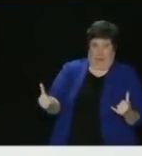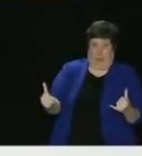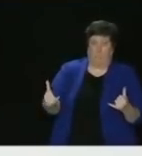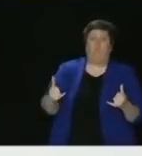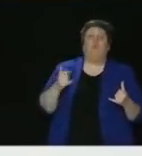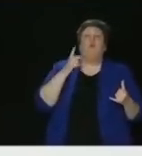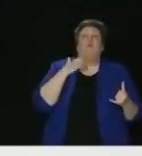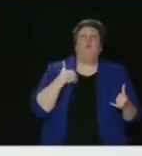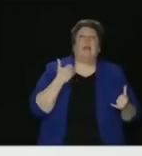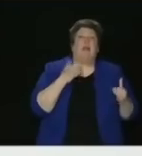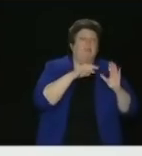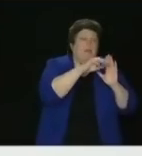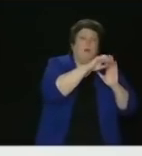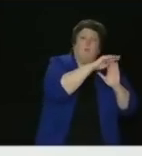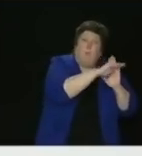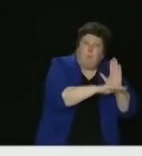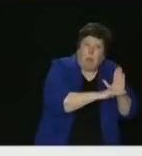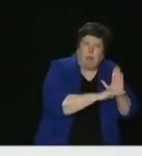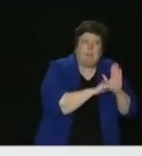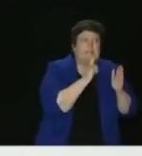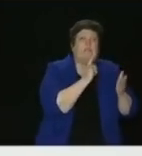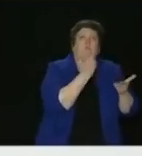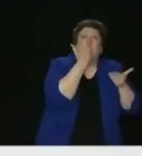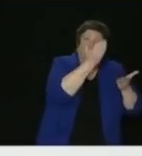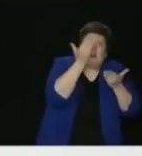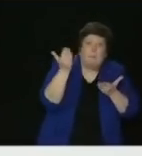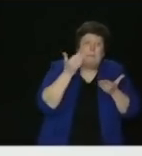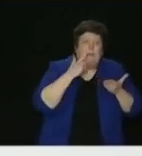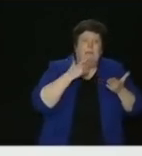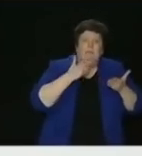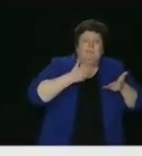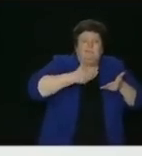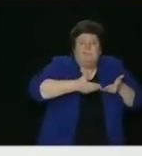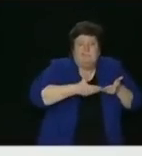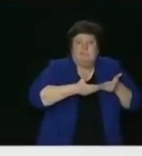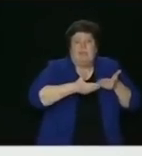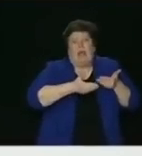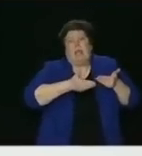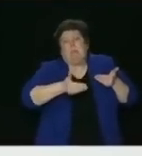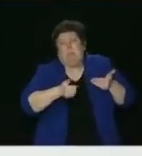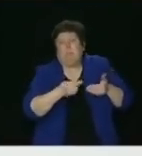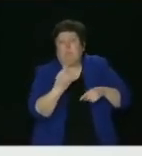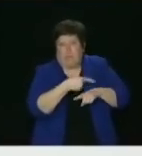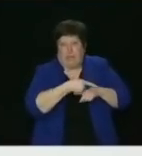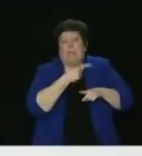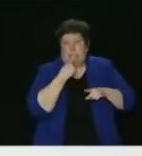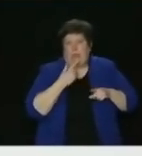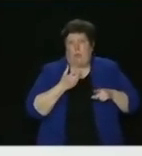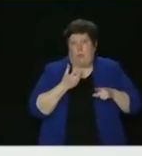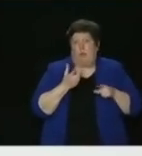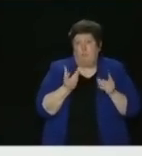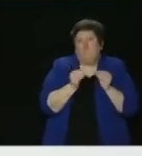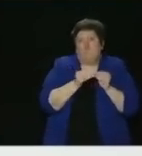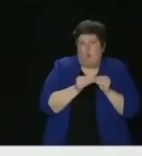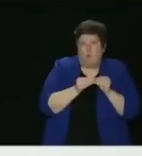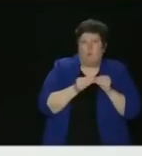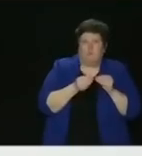specific proposals and policies in the coming hours, in the coming days, that will have specific impacts.